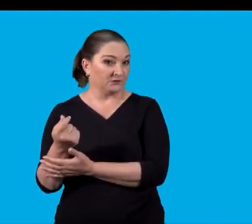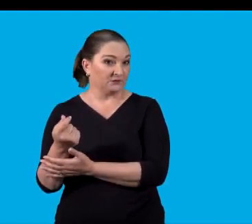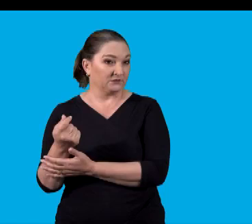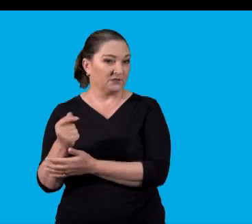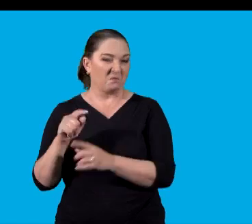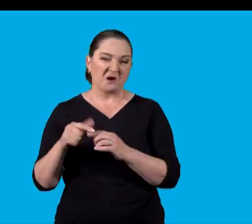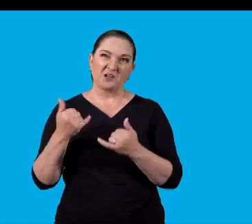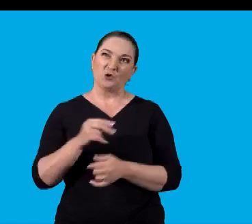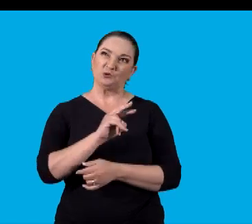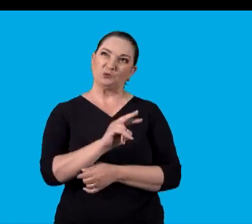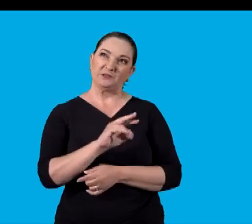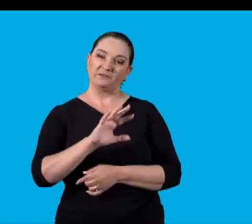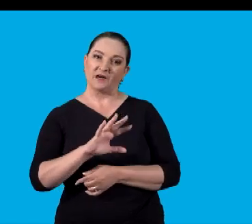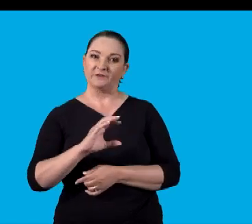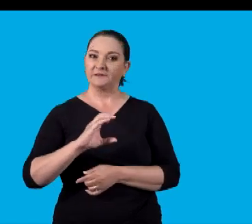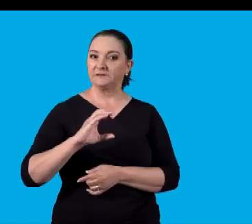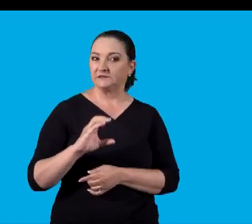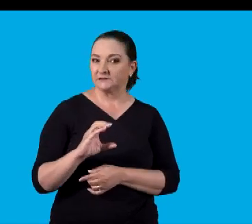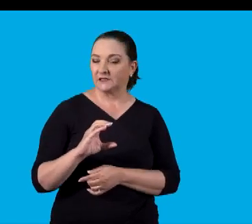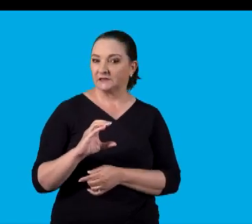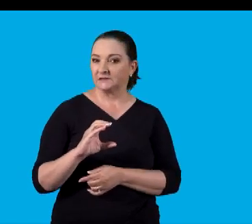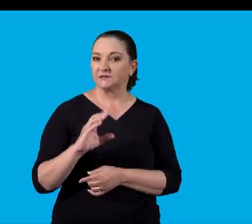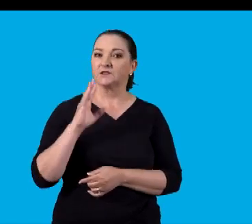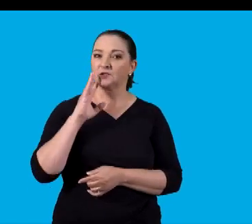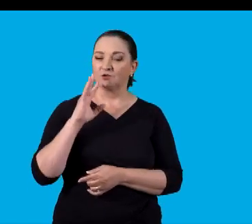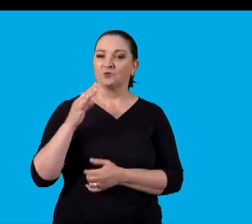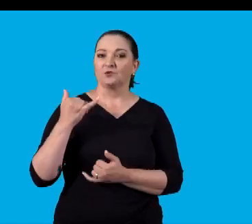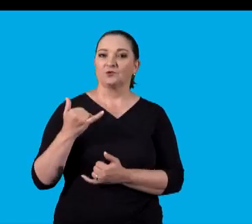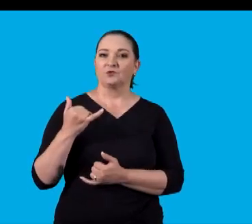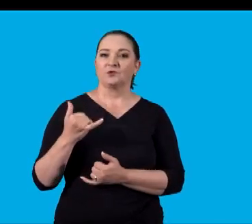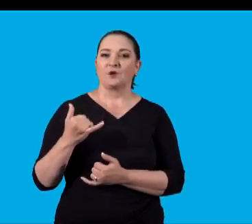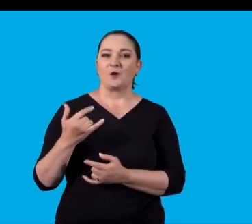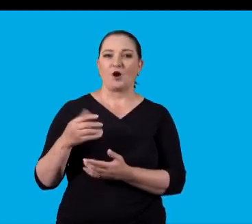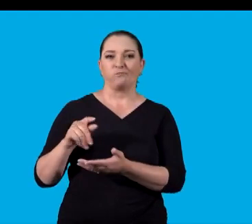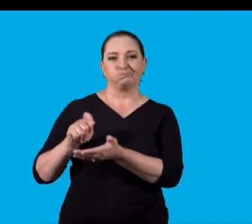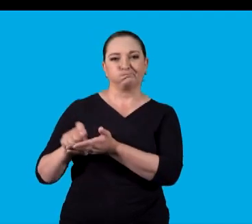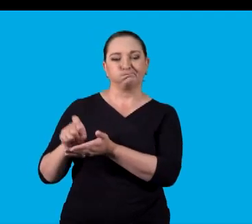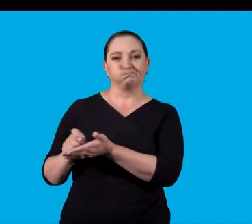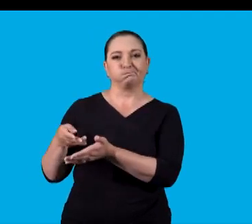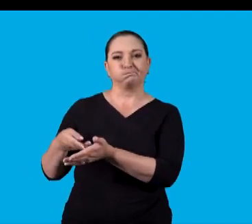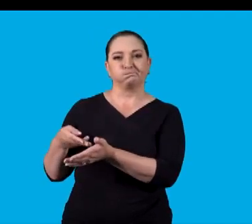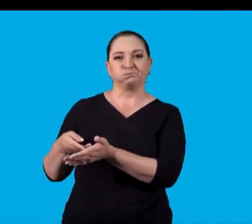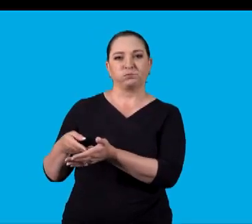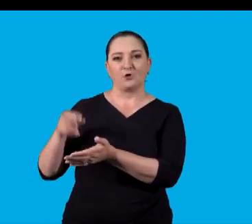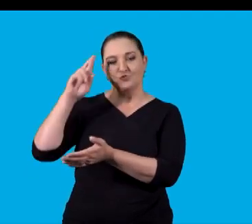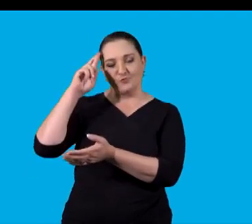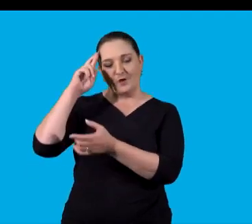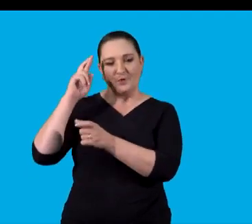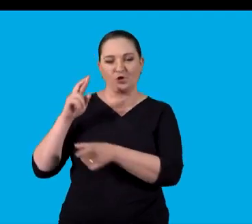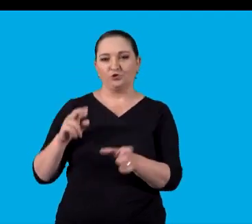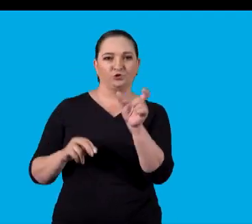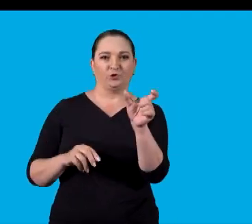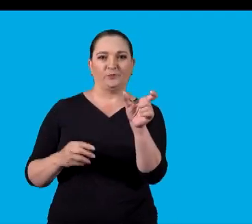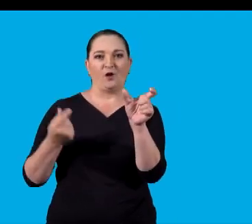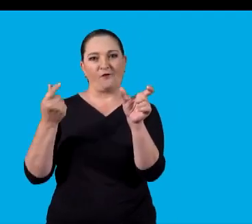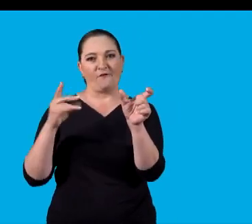the average share price. We will record this 25 cents on our famous triangle. Remember,